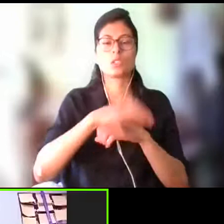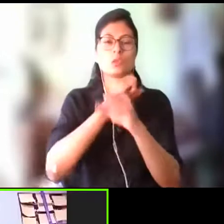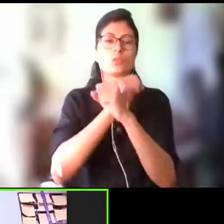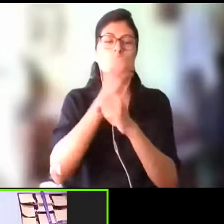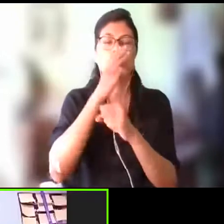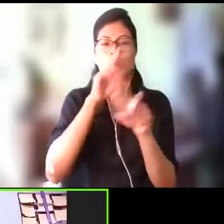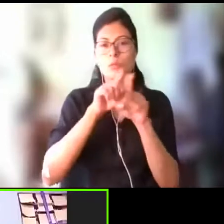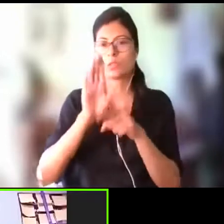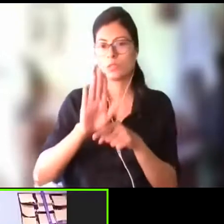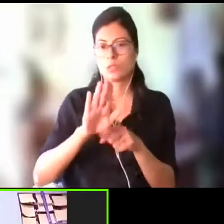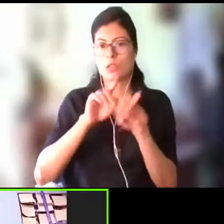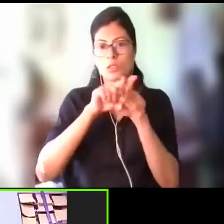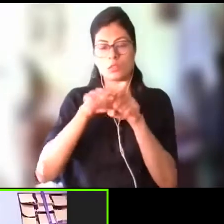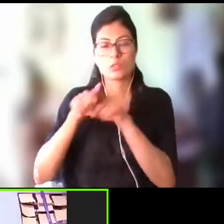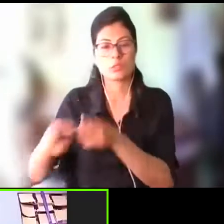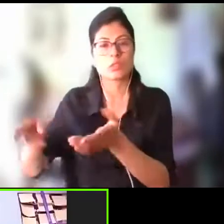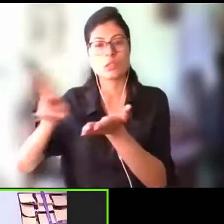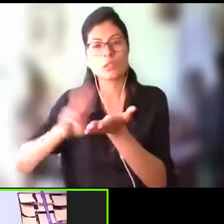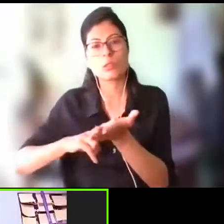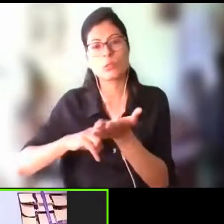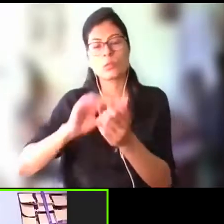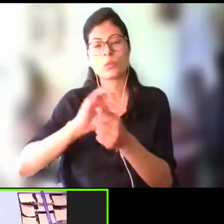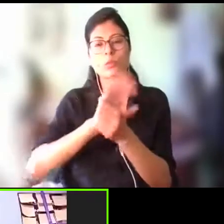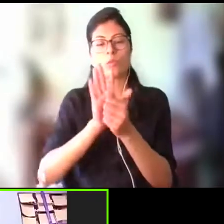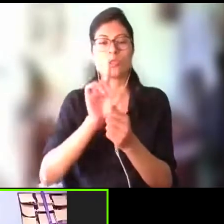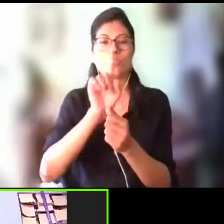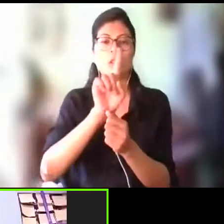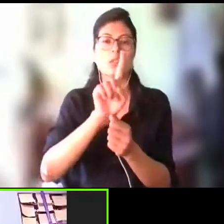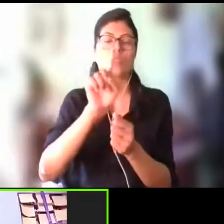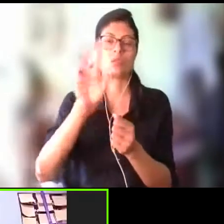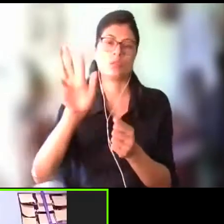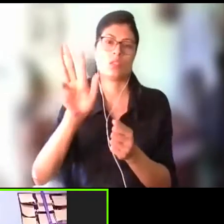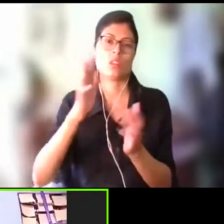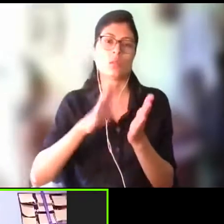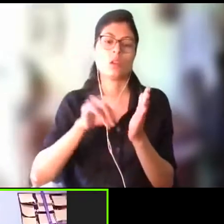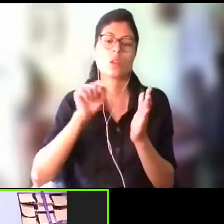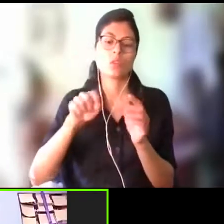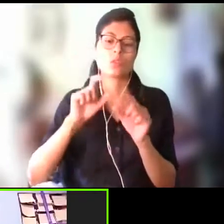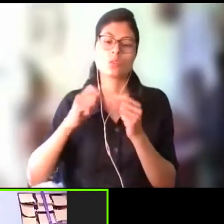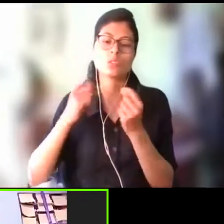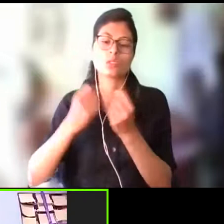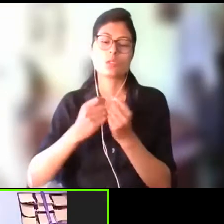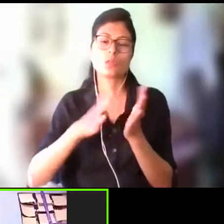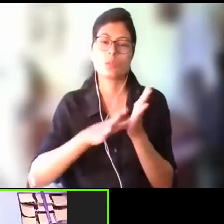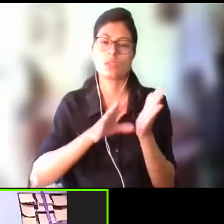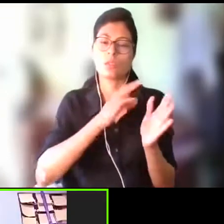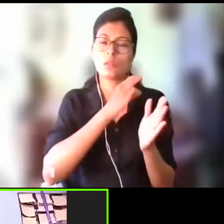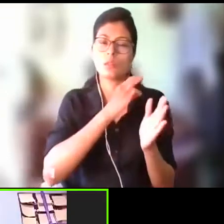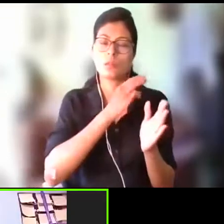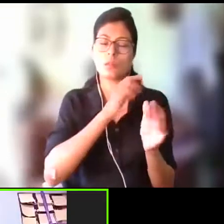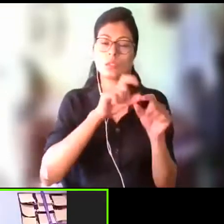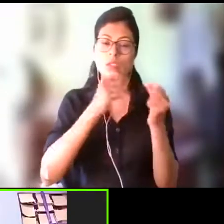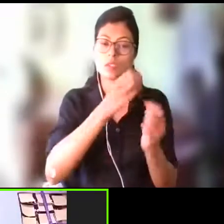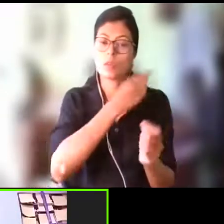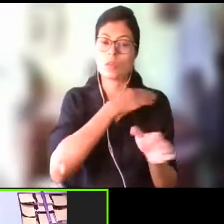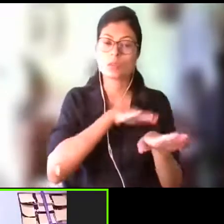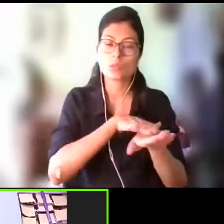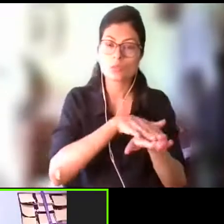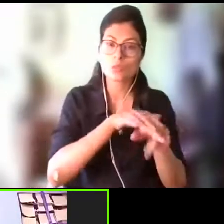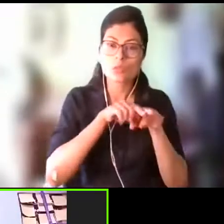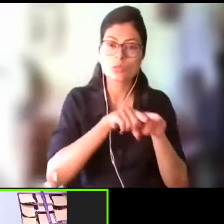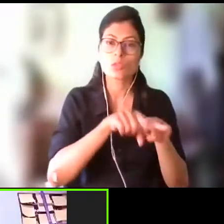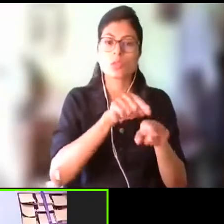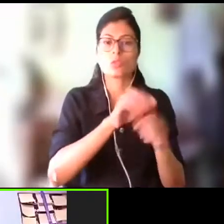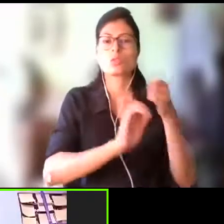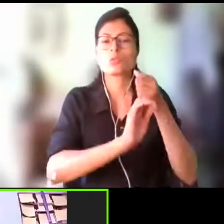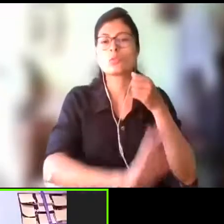in, and people in these areas, they don't have facilities to manage COVID-19. So many of